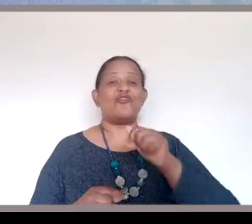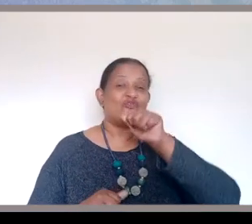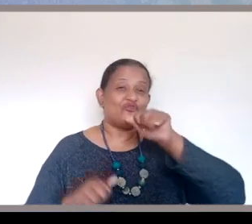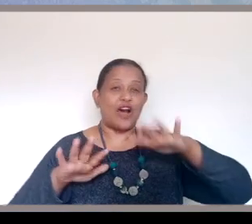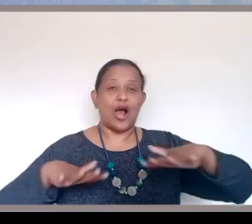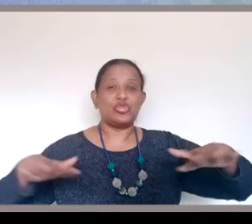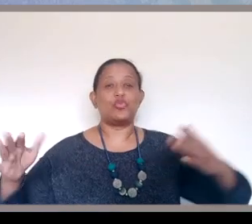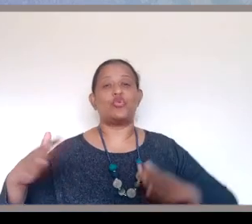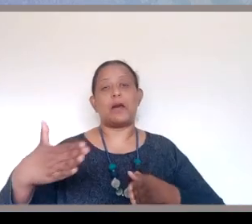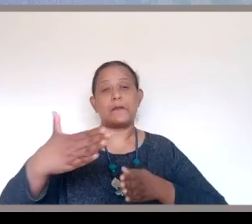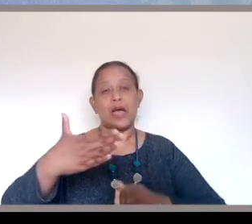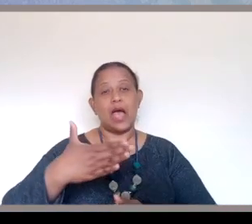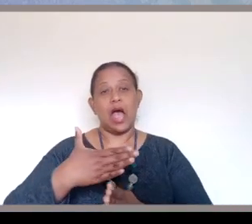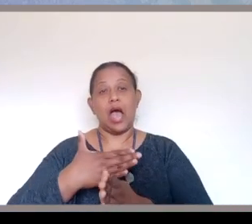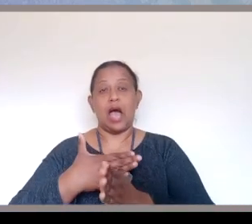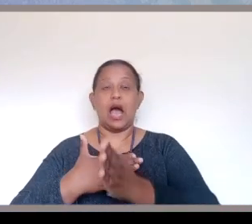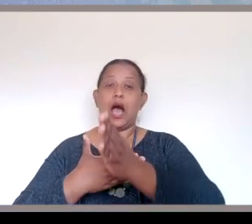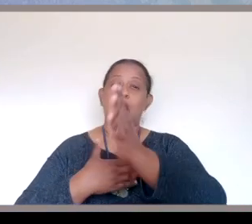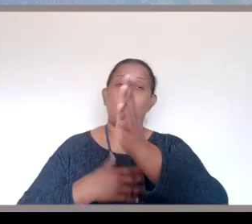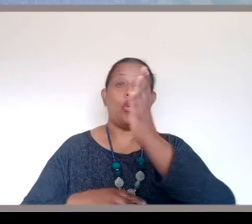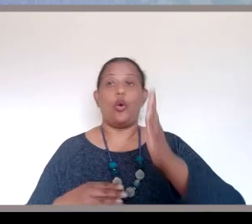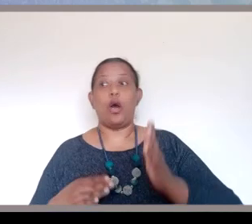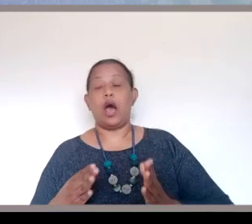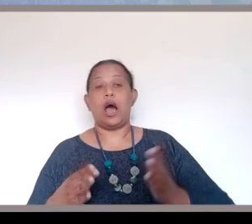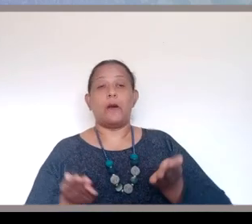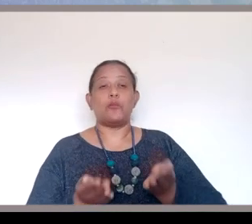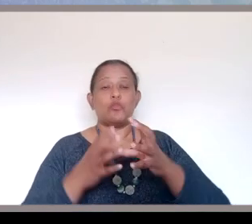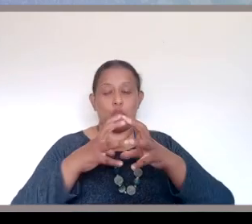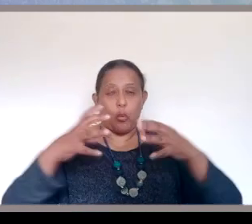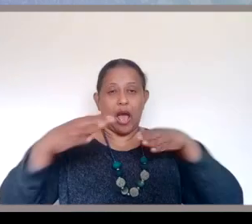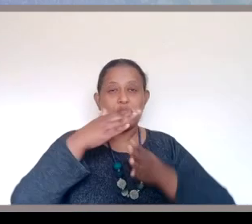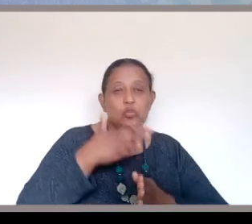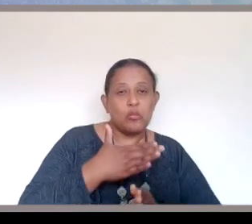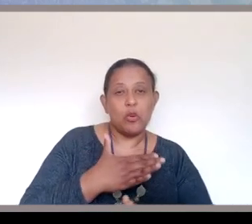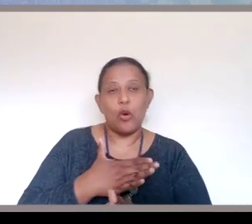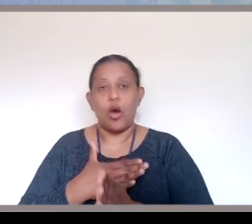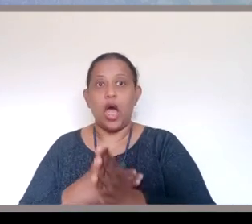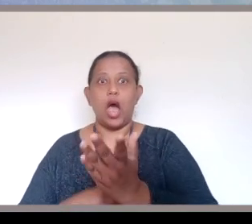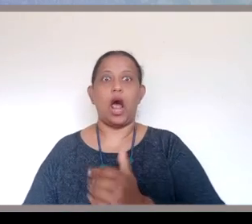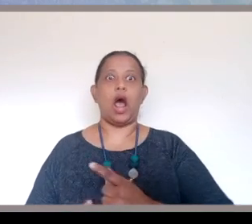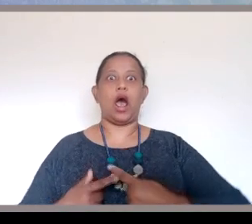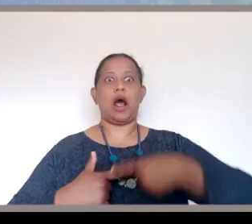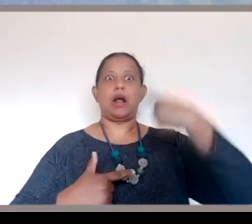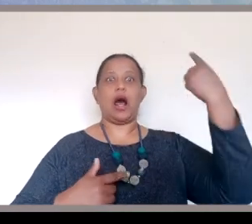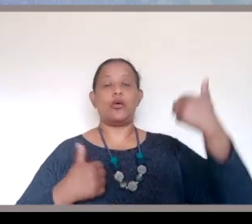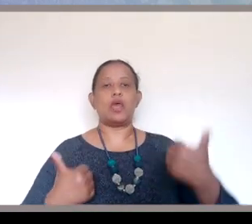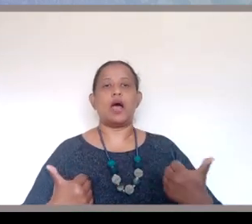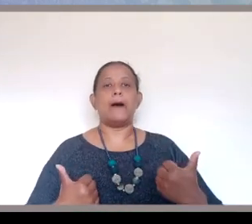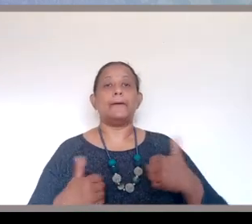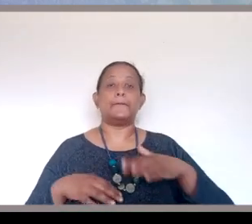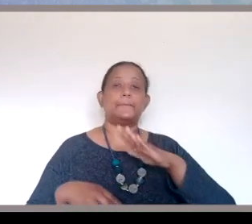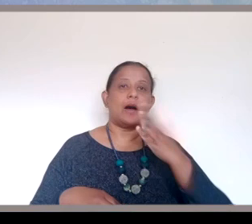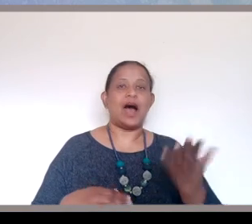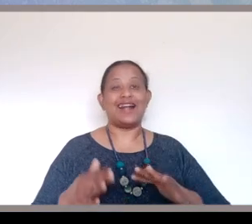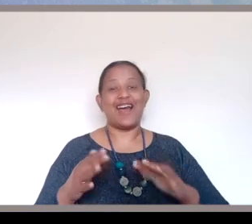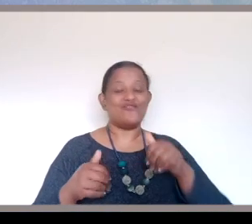second person to do that. And he went to the other side and he came out completely unharmed. A